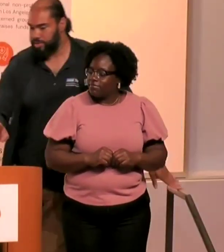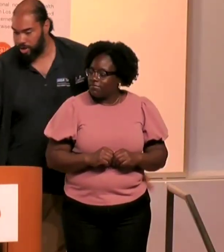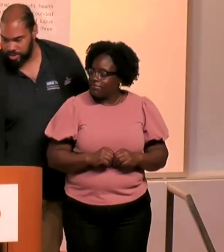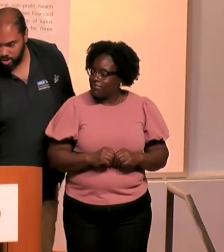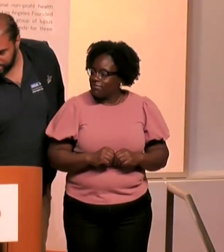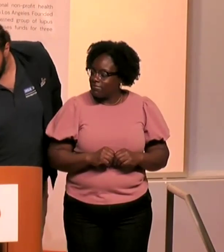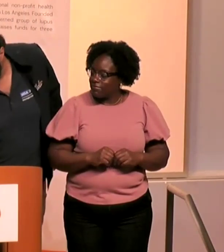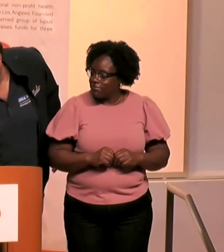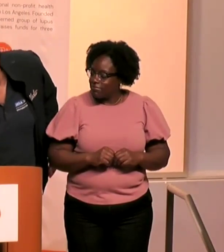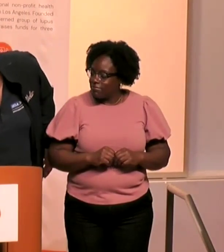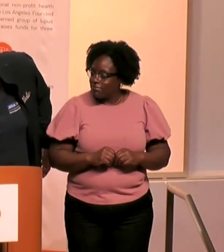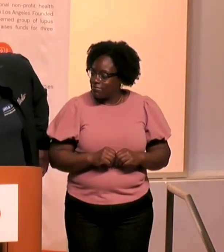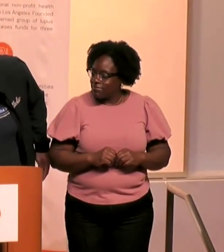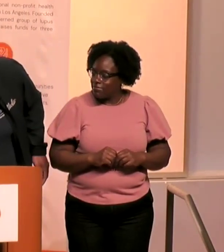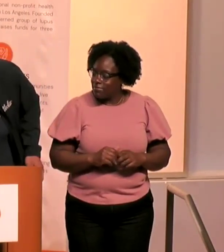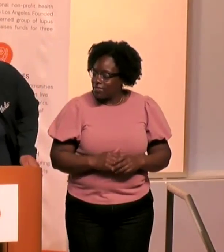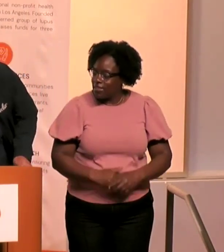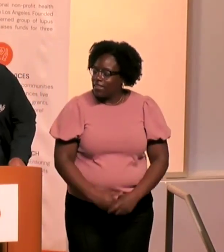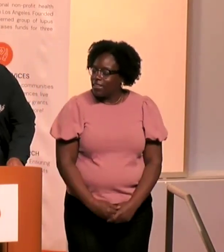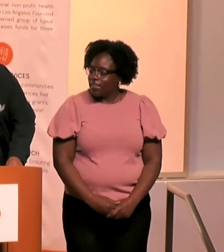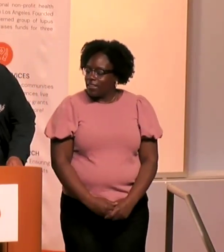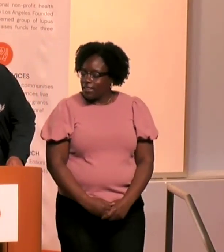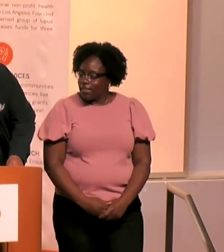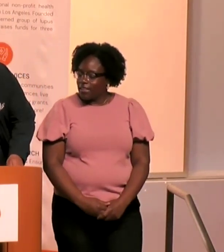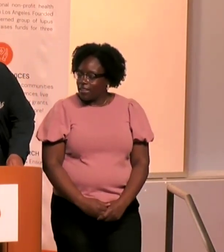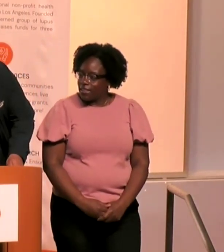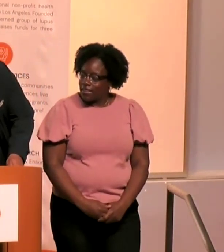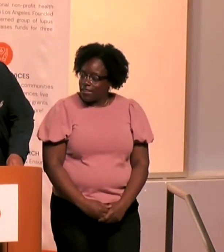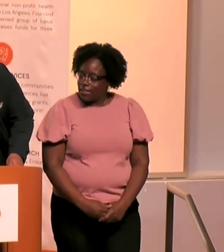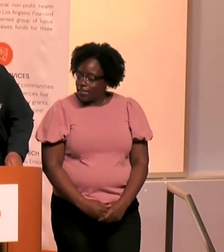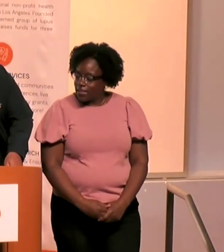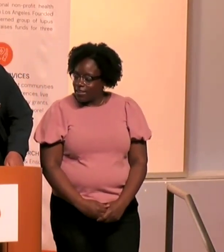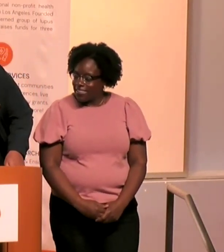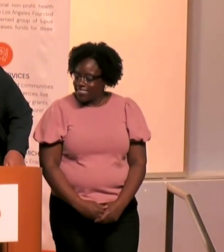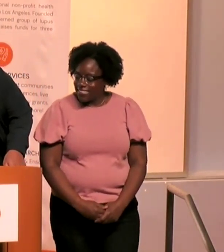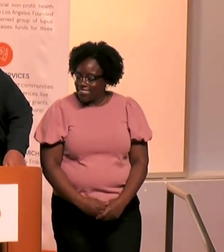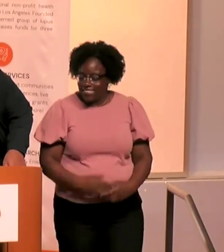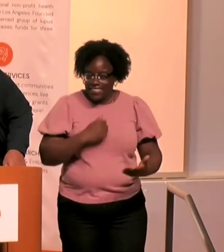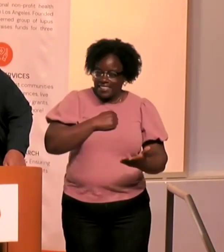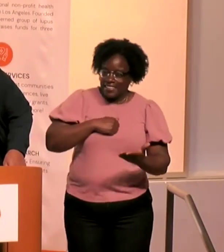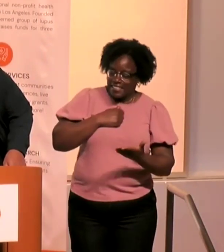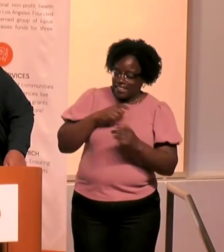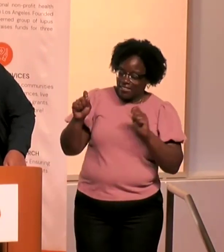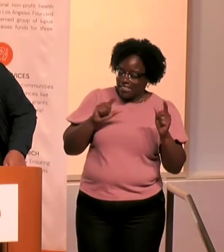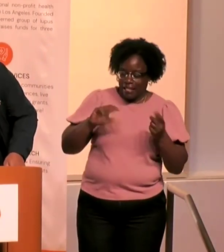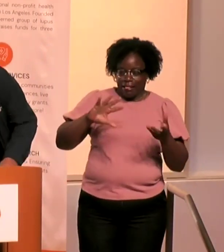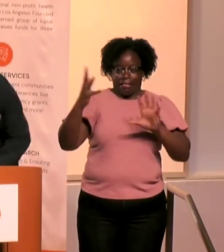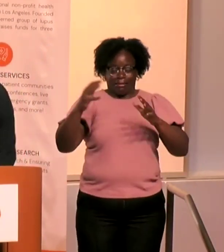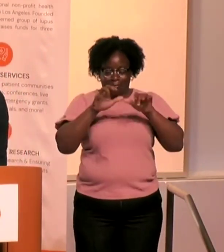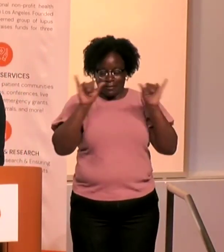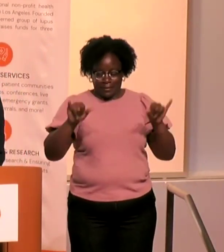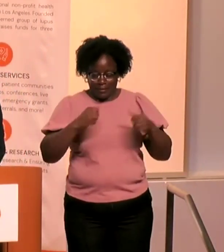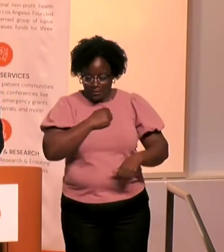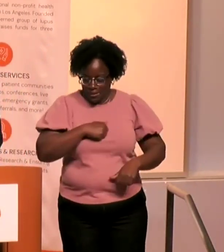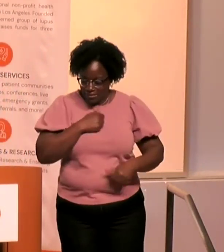No, it's all on the same slide deck. It was all on the same, You just had to go okay. through, yeah. Sorry. And I messed up your system. Yes,